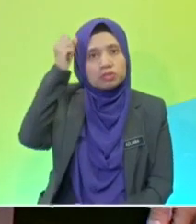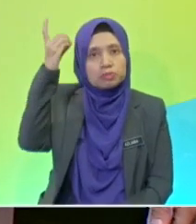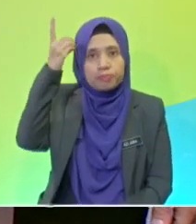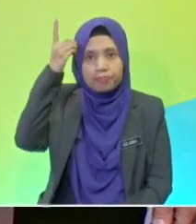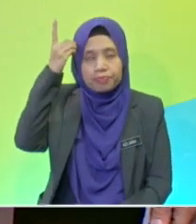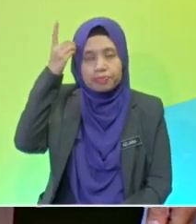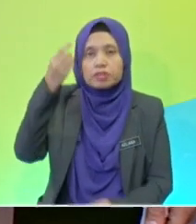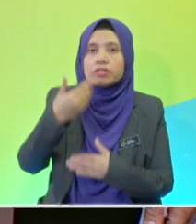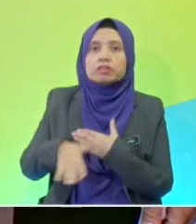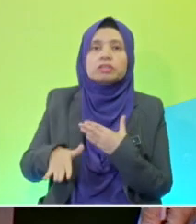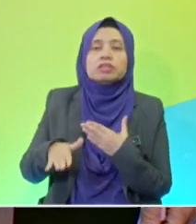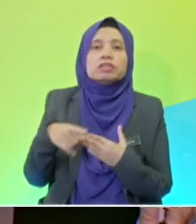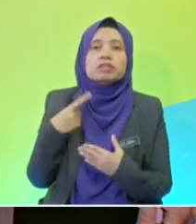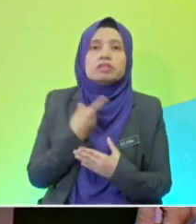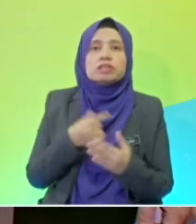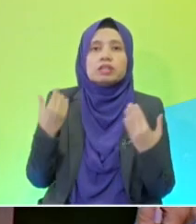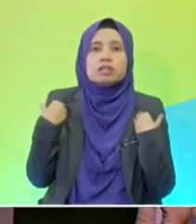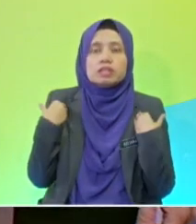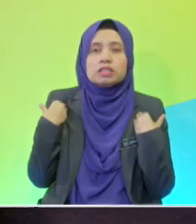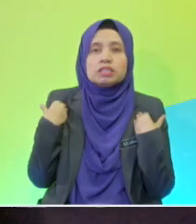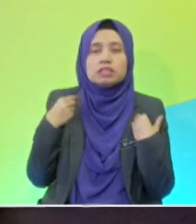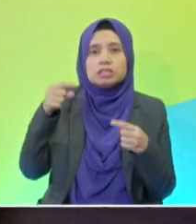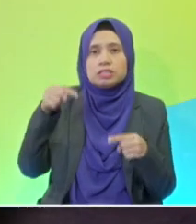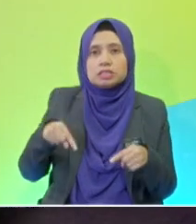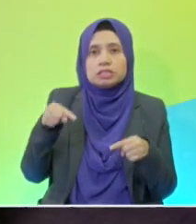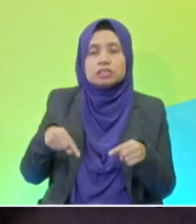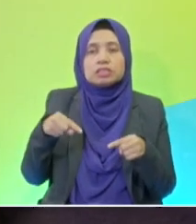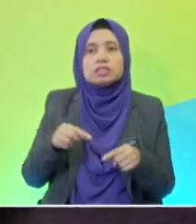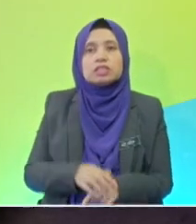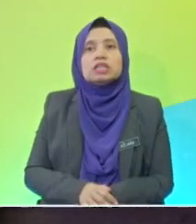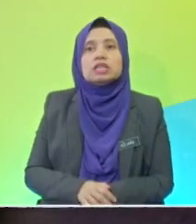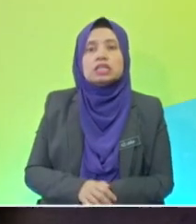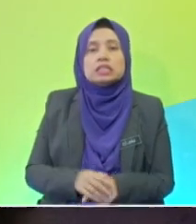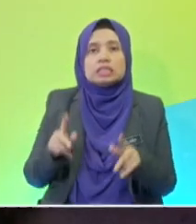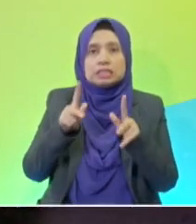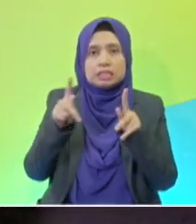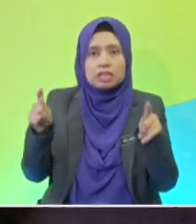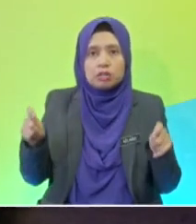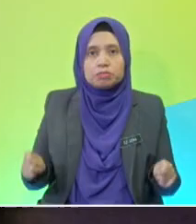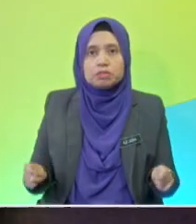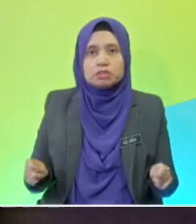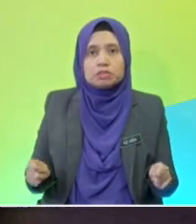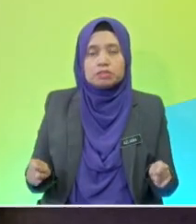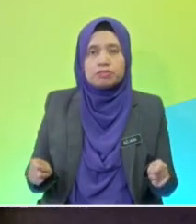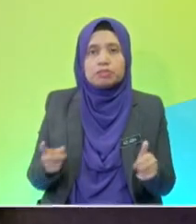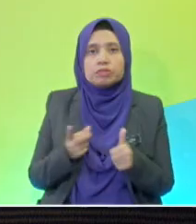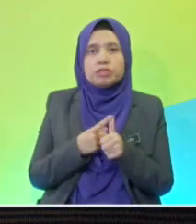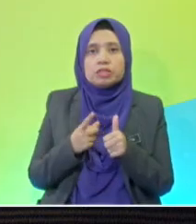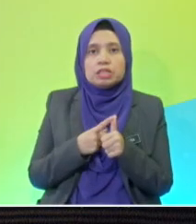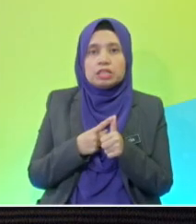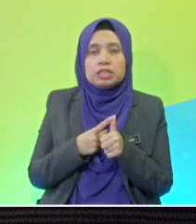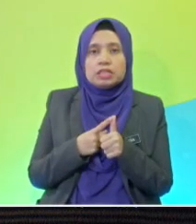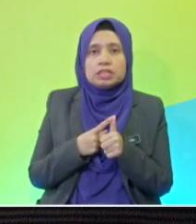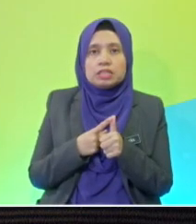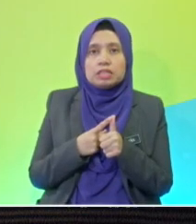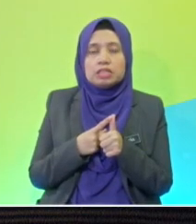for the next one, we will have a look at this table, okay? Alright. Okay, for the first one, time capsule